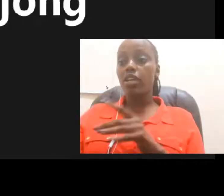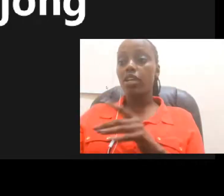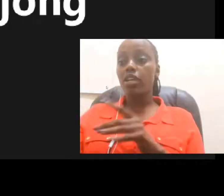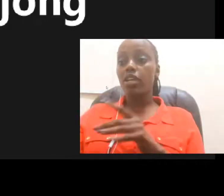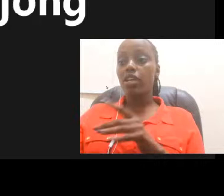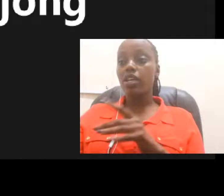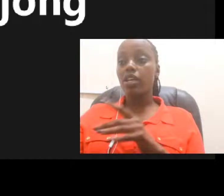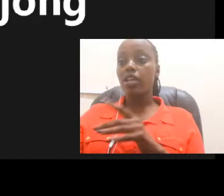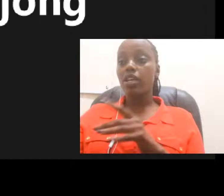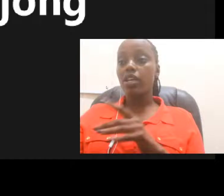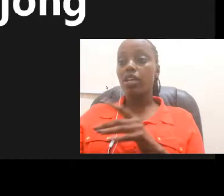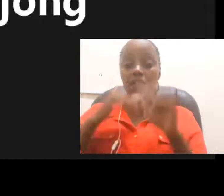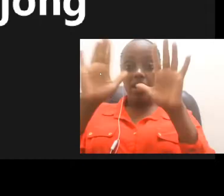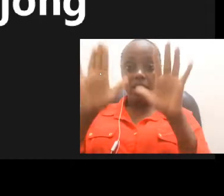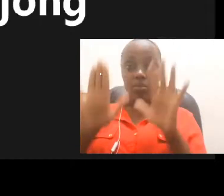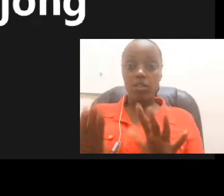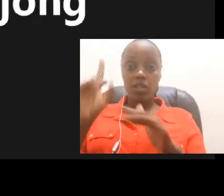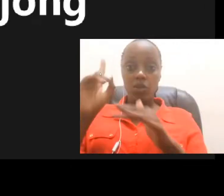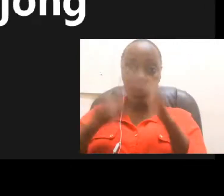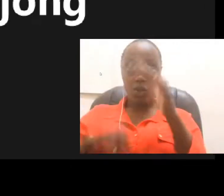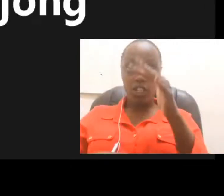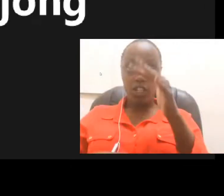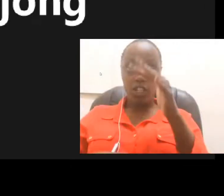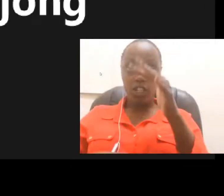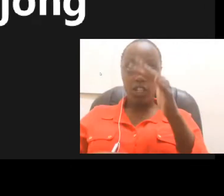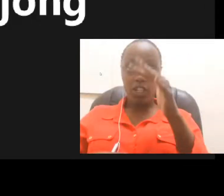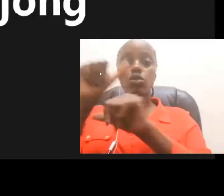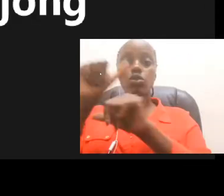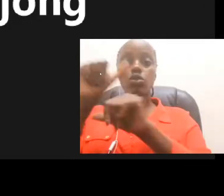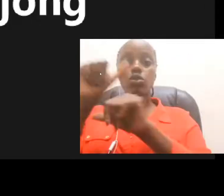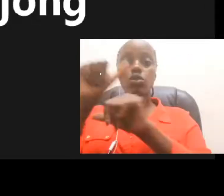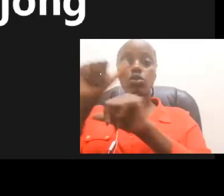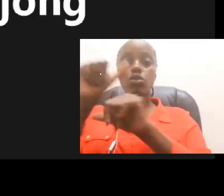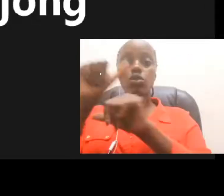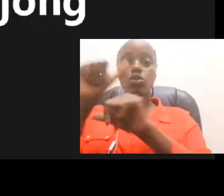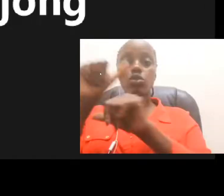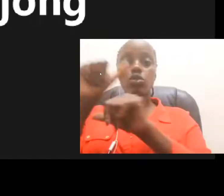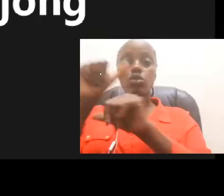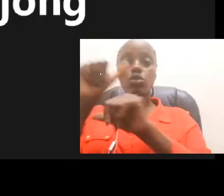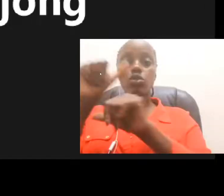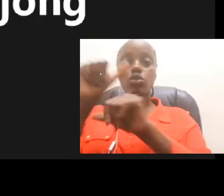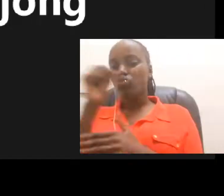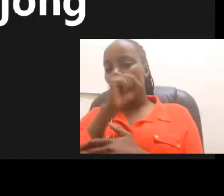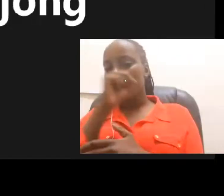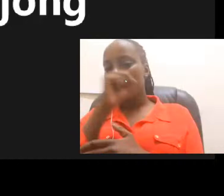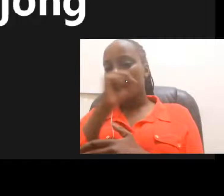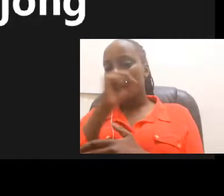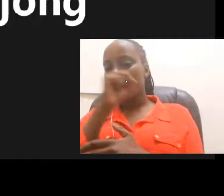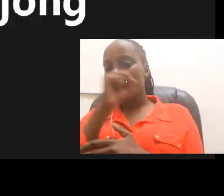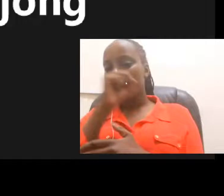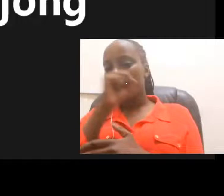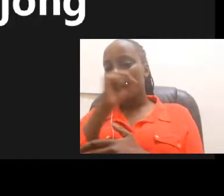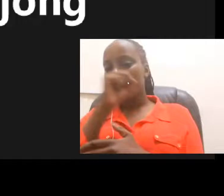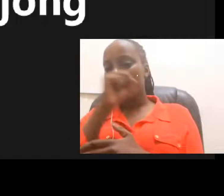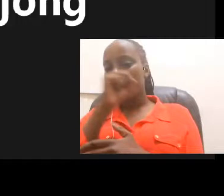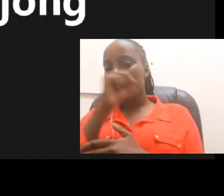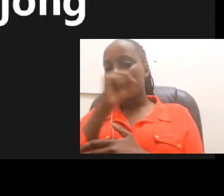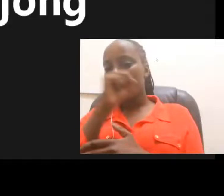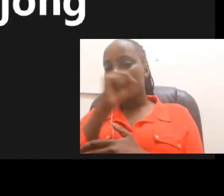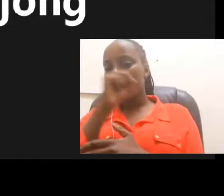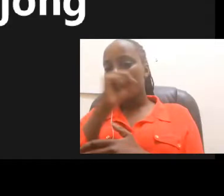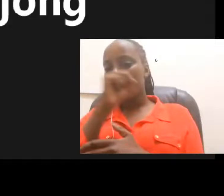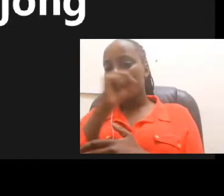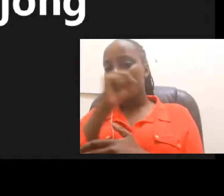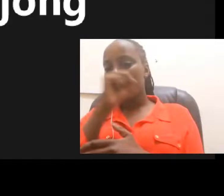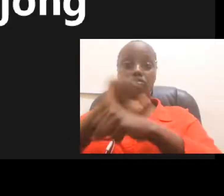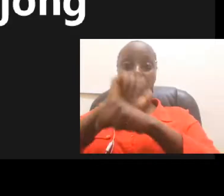of necessity is the issue of street children, who are the heart of the national plan to combat coronavirus, which include the nature